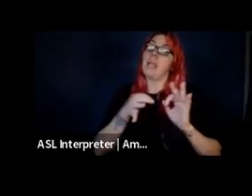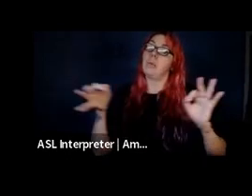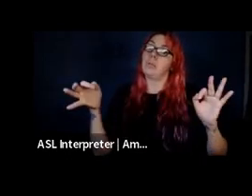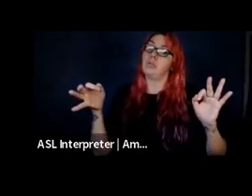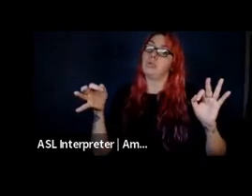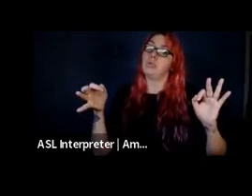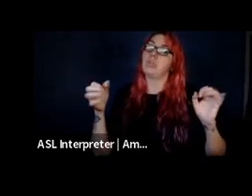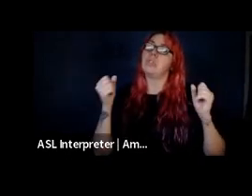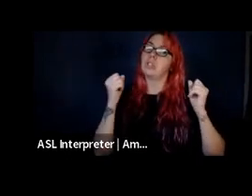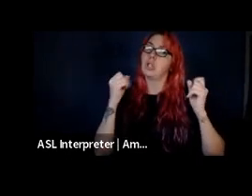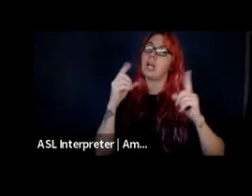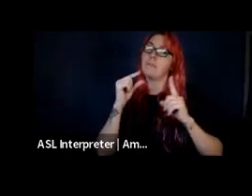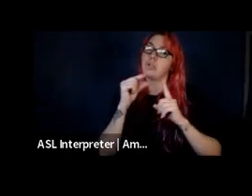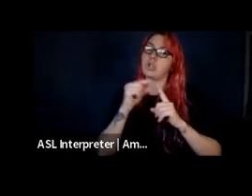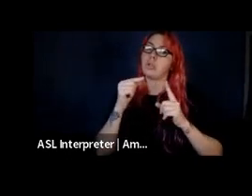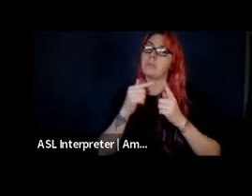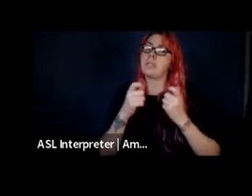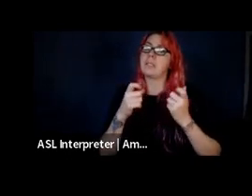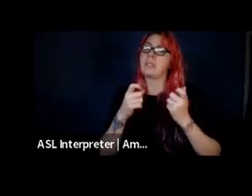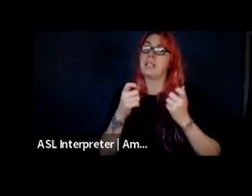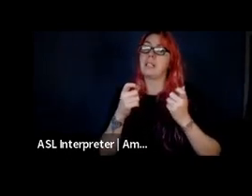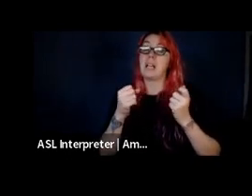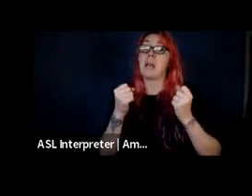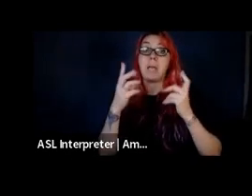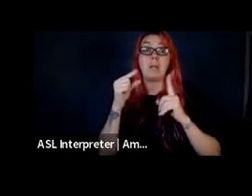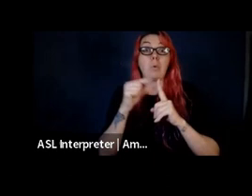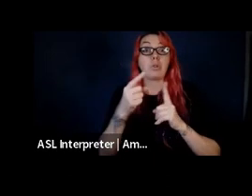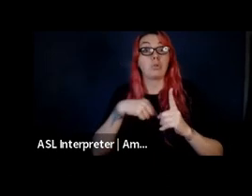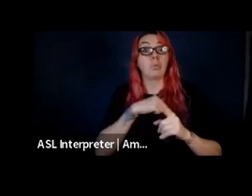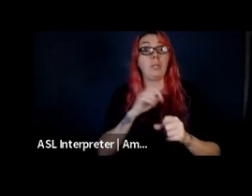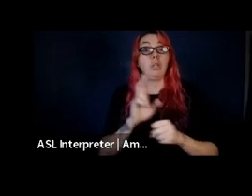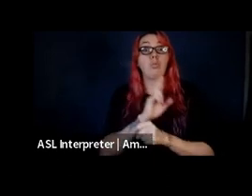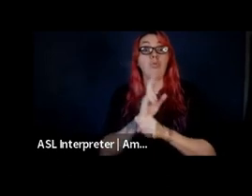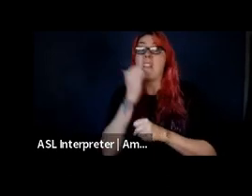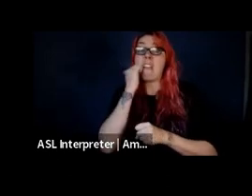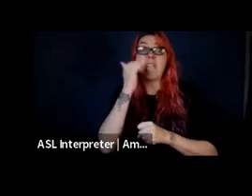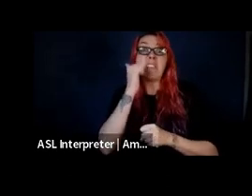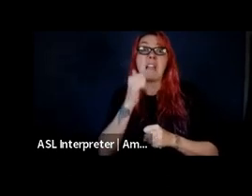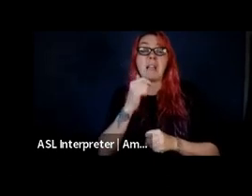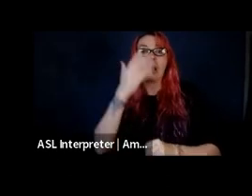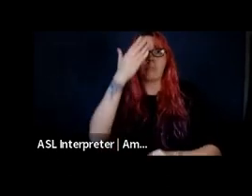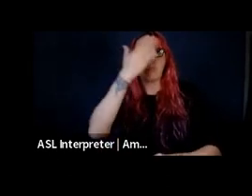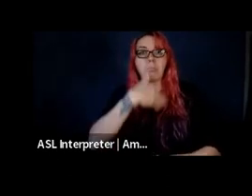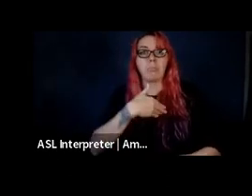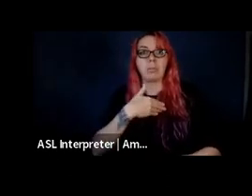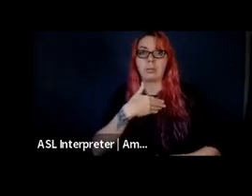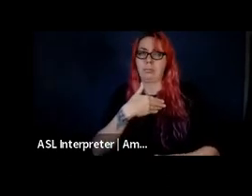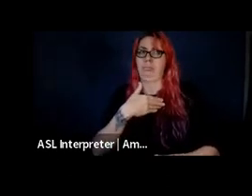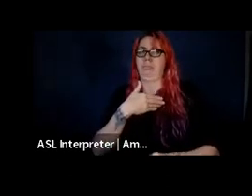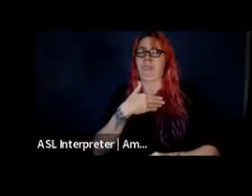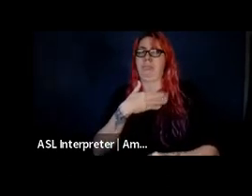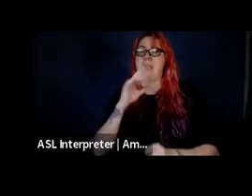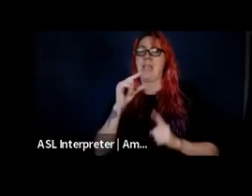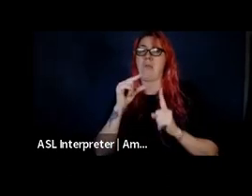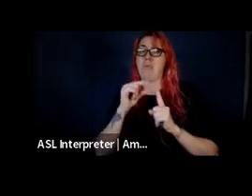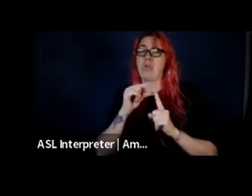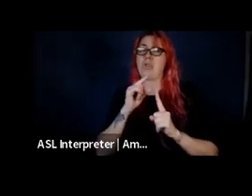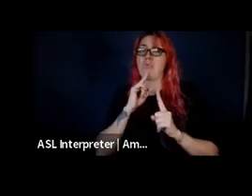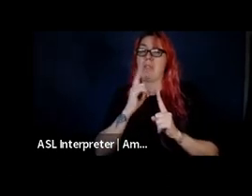use tend to be loaded, not realize that the heritage of those language have been, based on sort of denigration of groups of